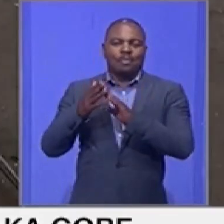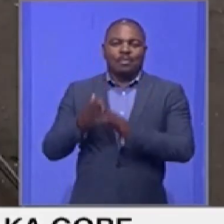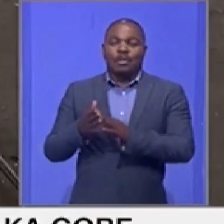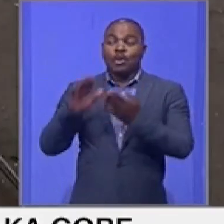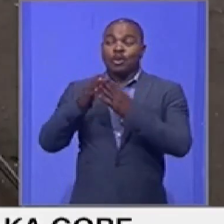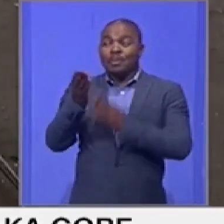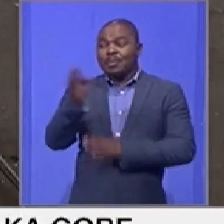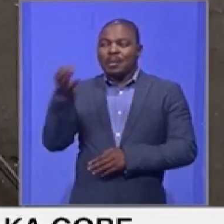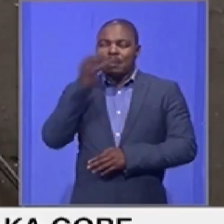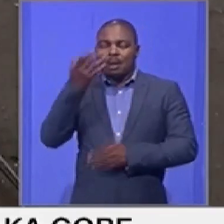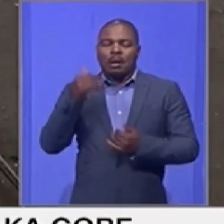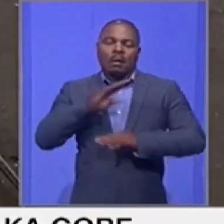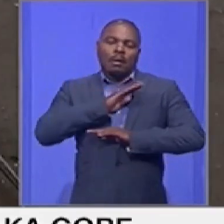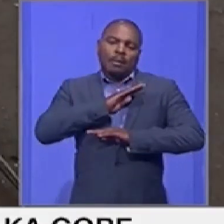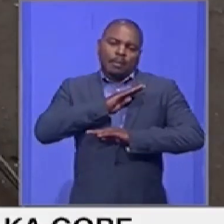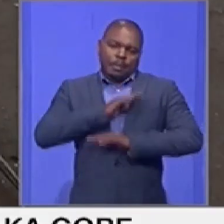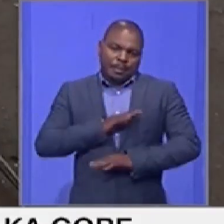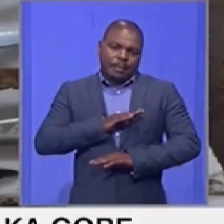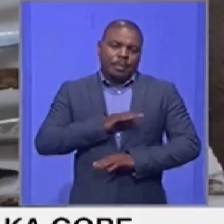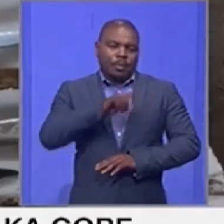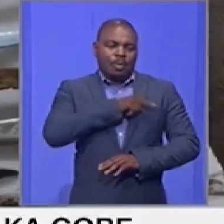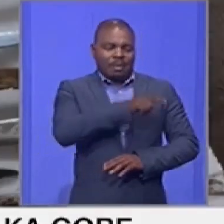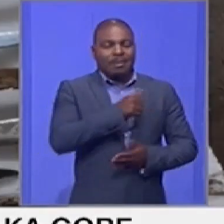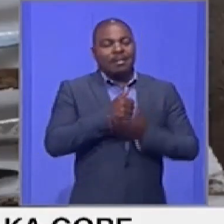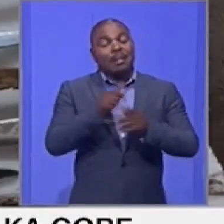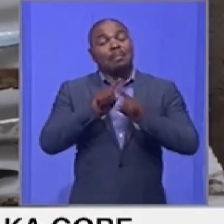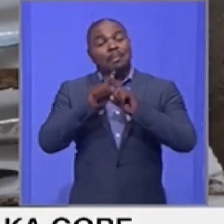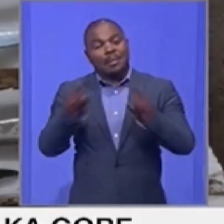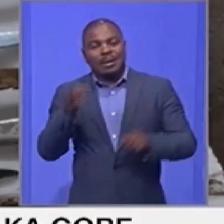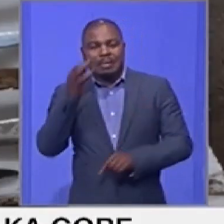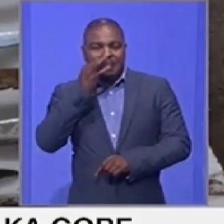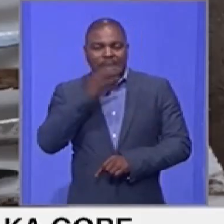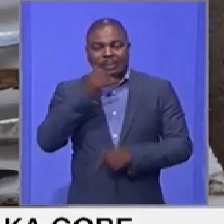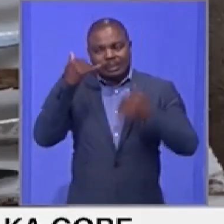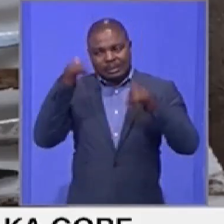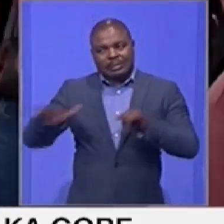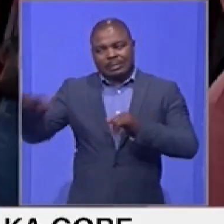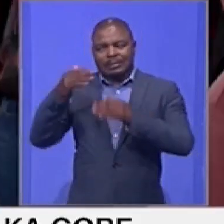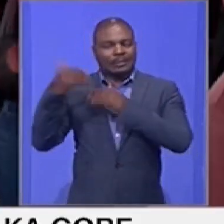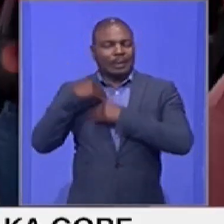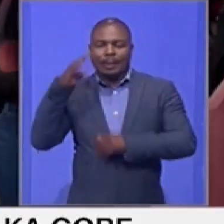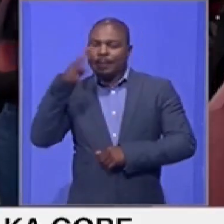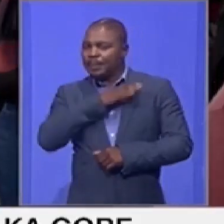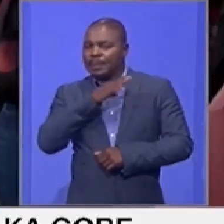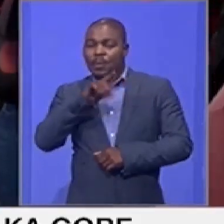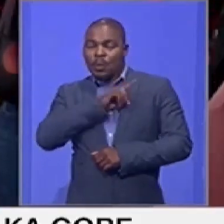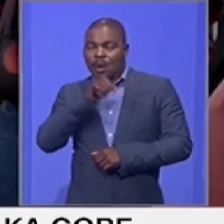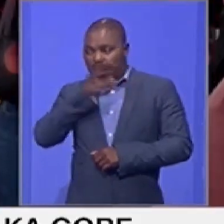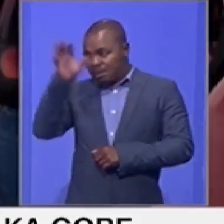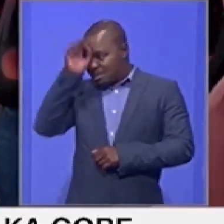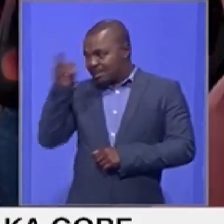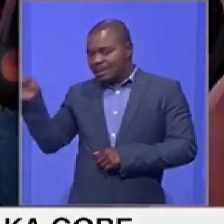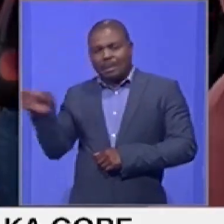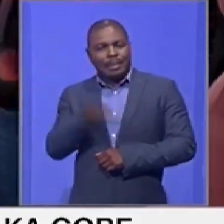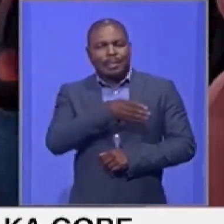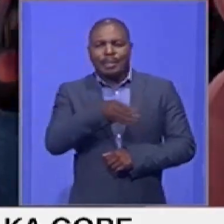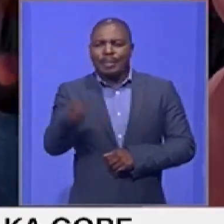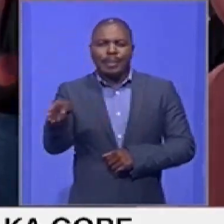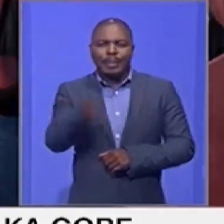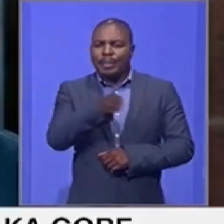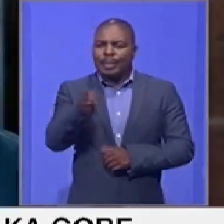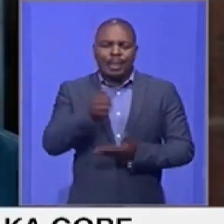hlalosa ha ba imolohuile ke mohato ona empa ba re ba ntse ba sa bolokeha ka ha le sepolesa se sa bonahale